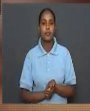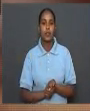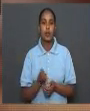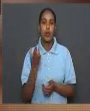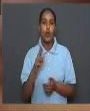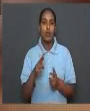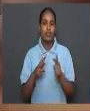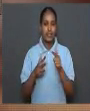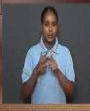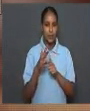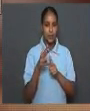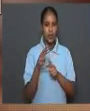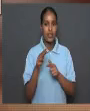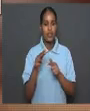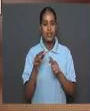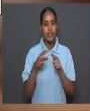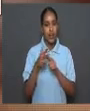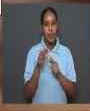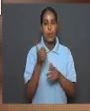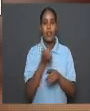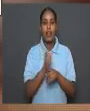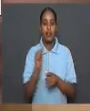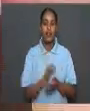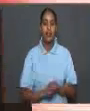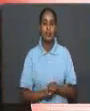or some pieces of scrap metal.